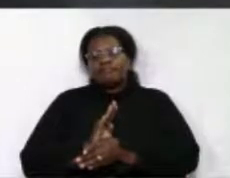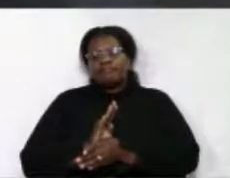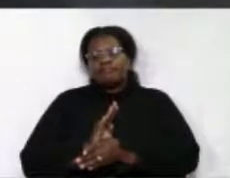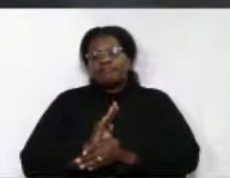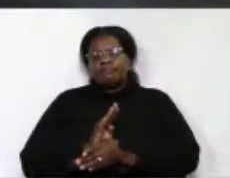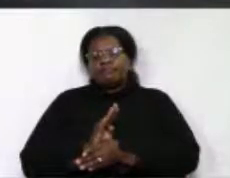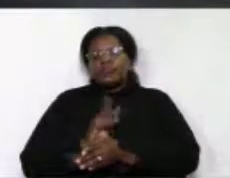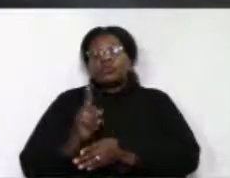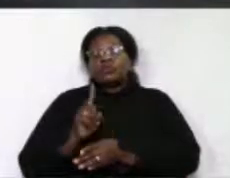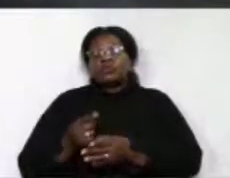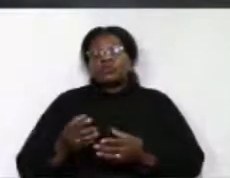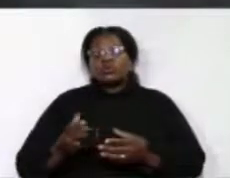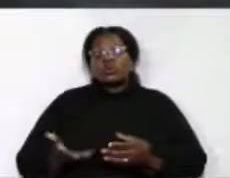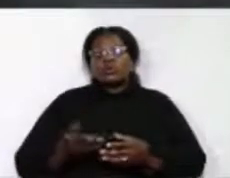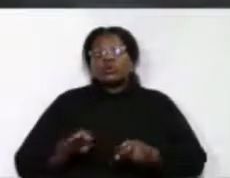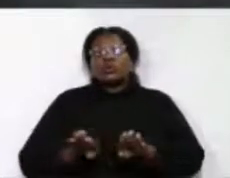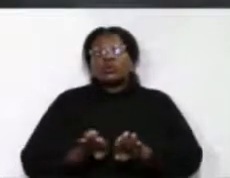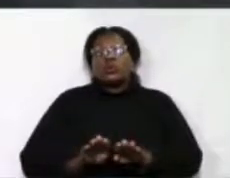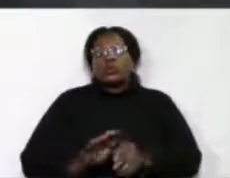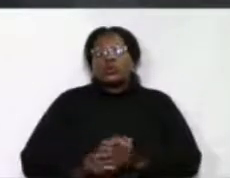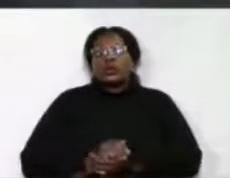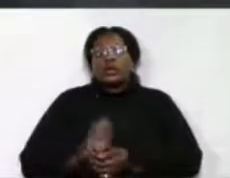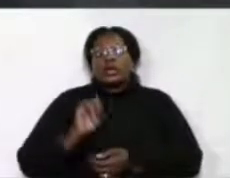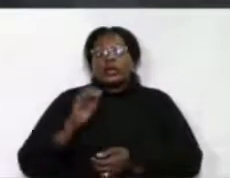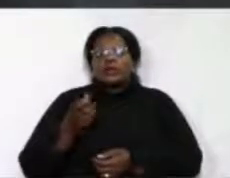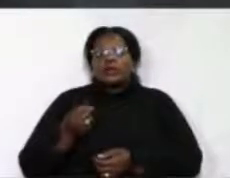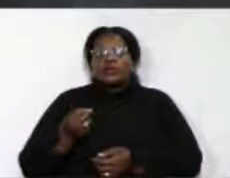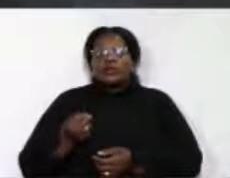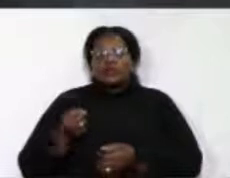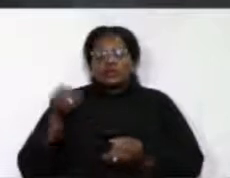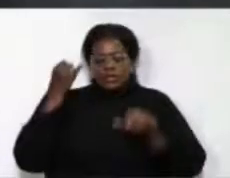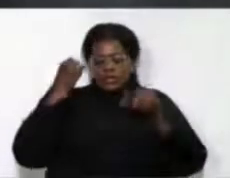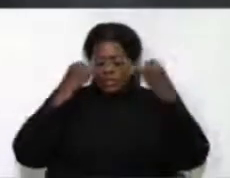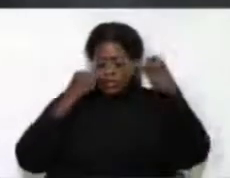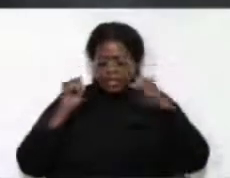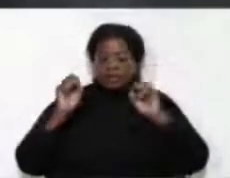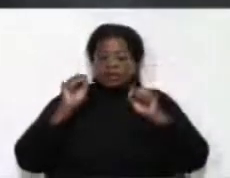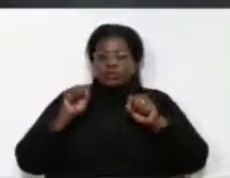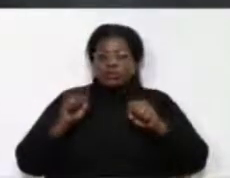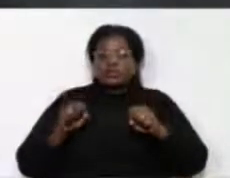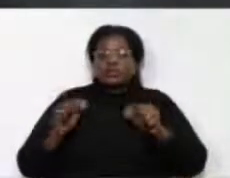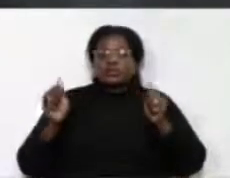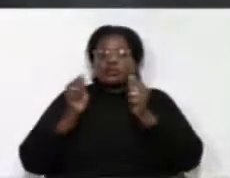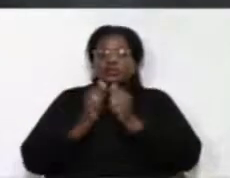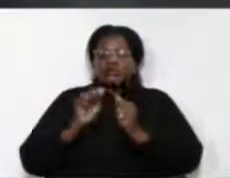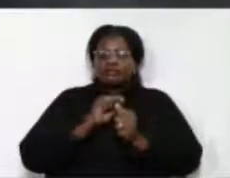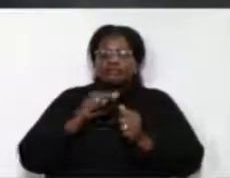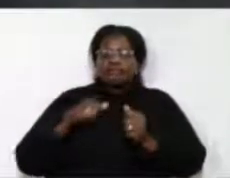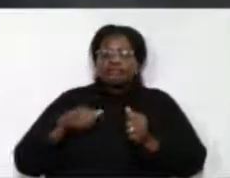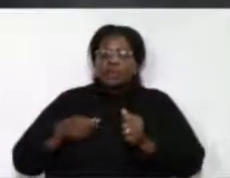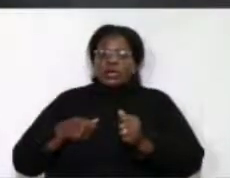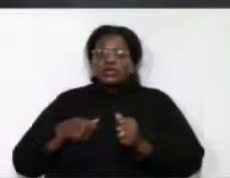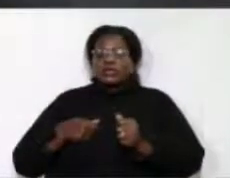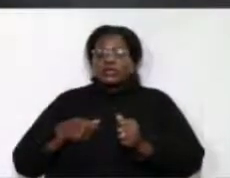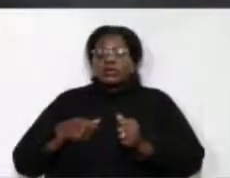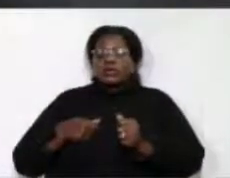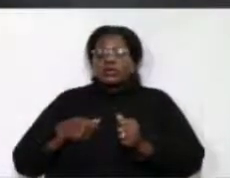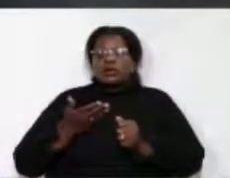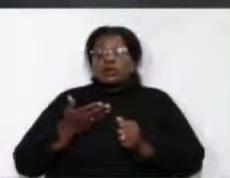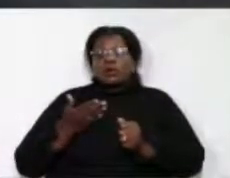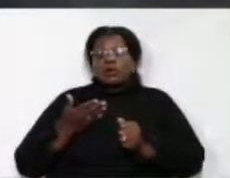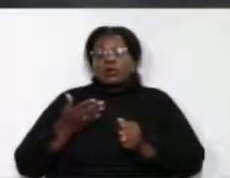intend to do. And if you have ideas, just reach out to us at hello@startupname, or you